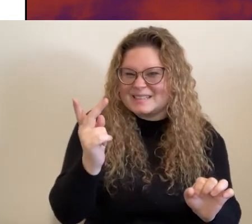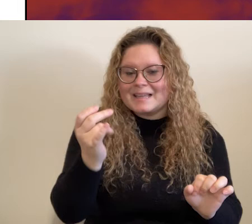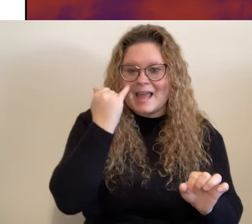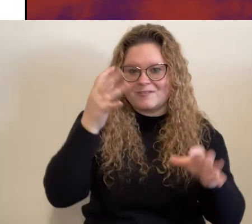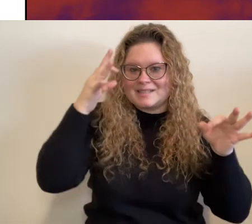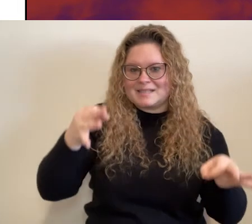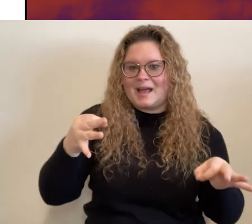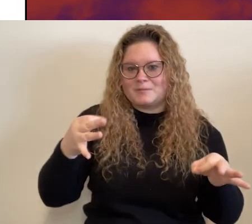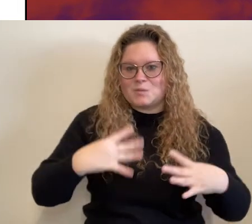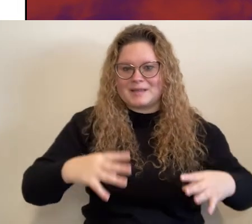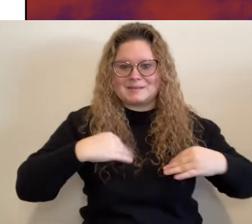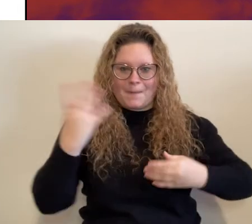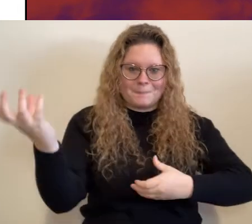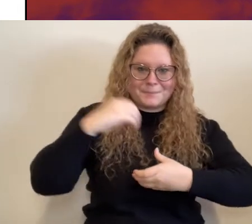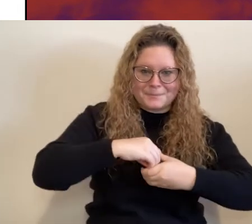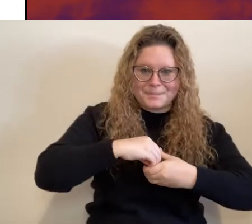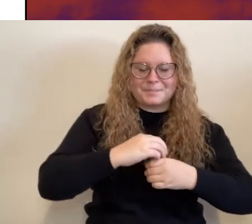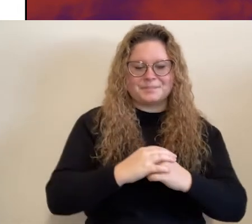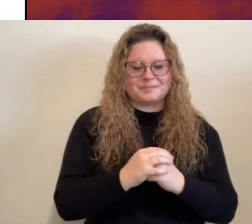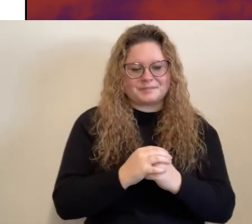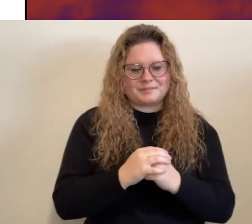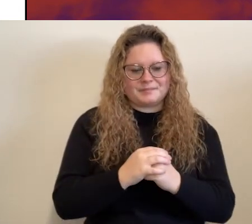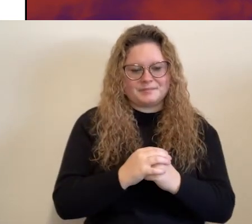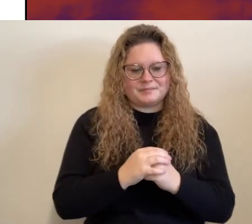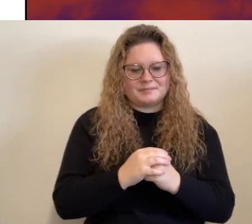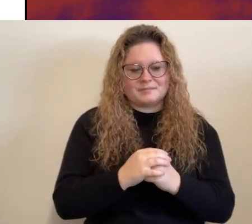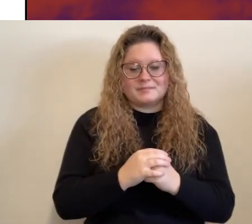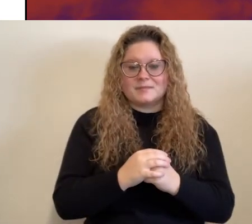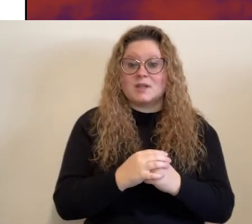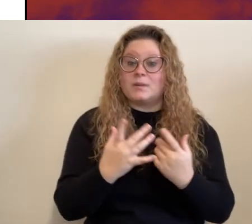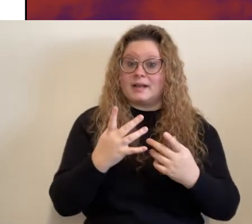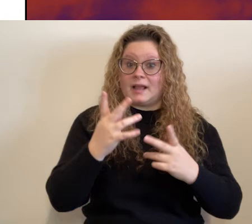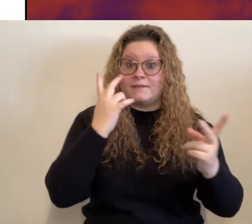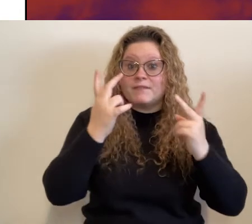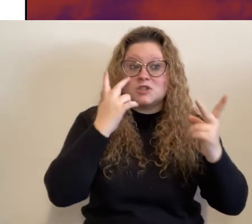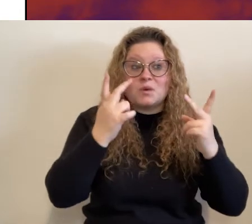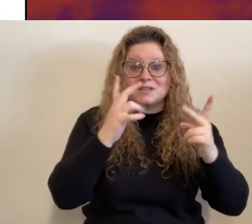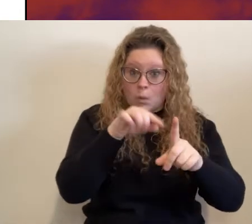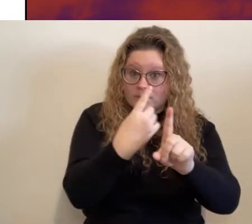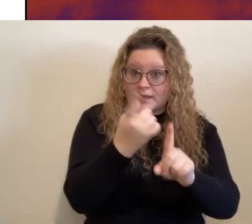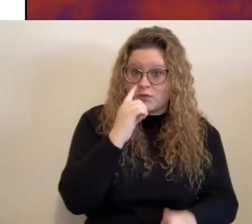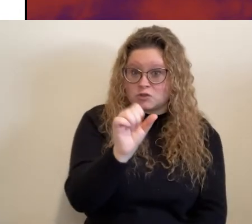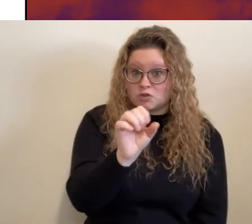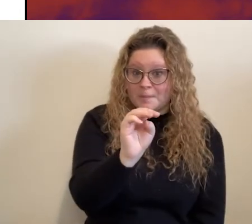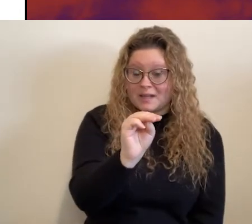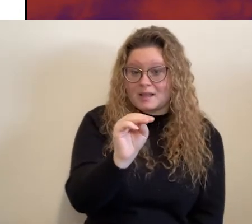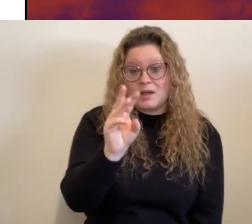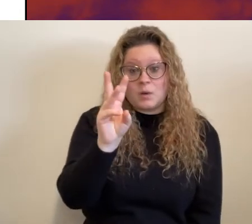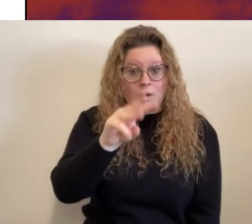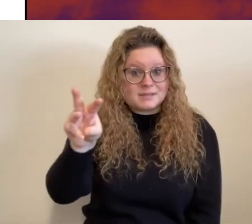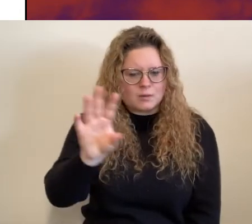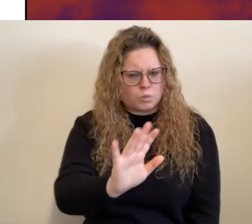took that position. So when you're creating your visuals, it's not just social media and your website, it's also the documents